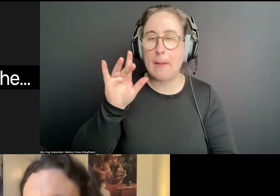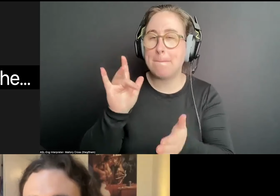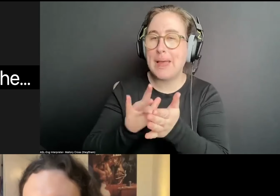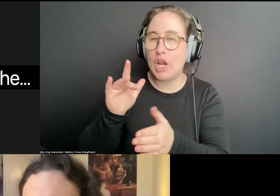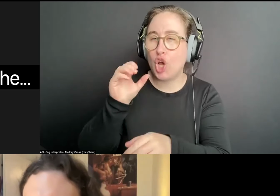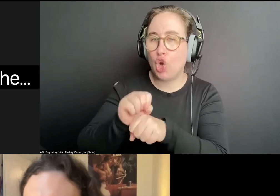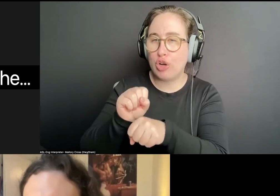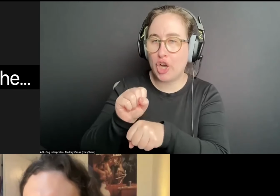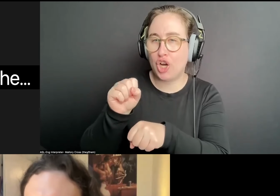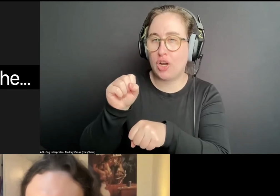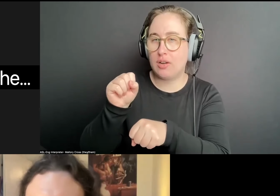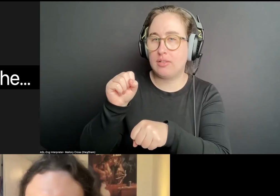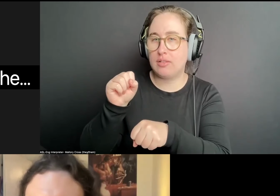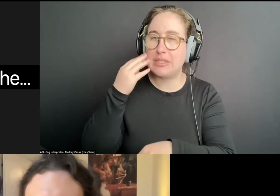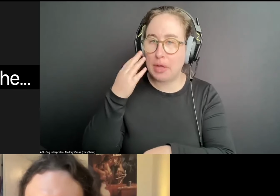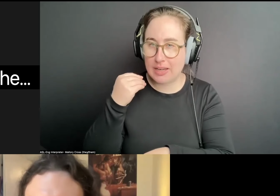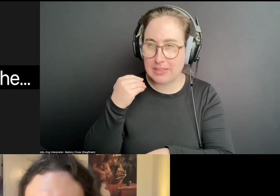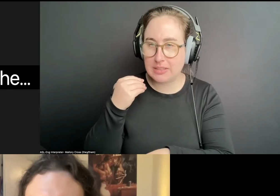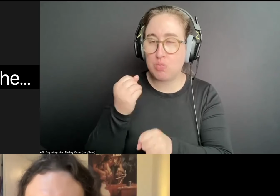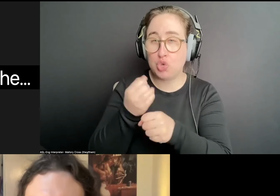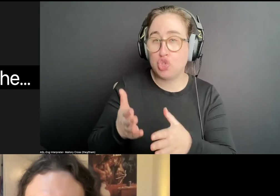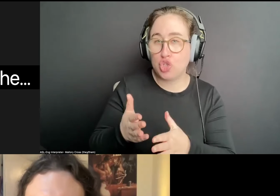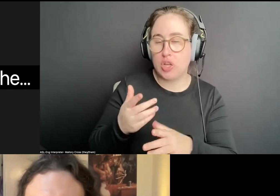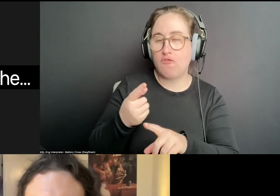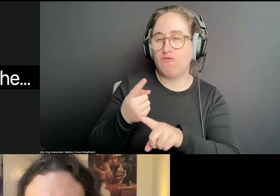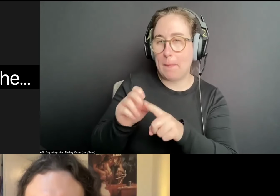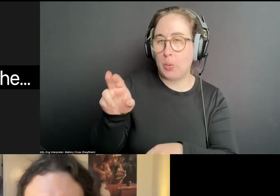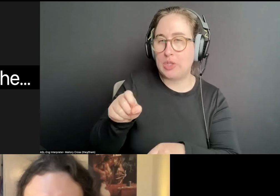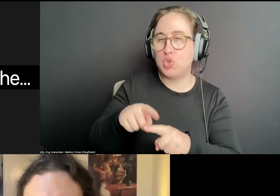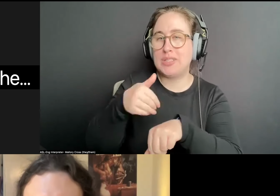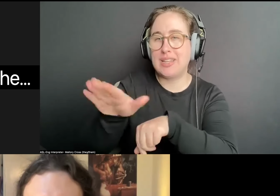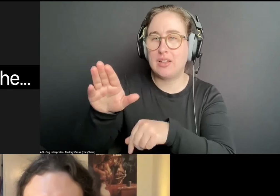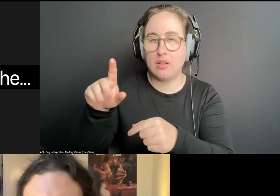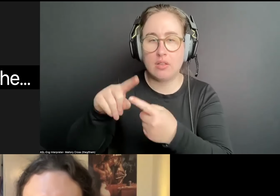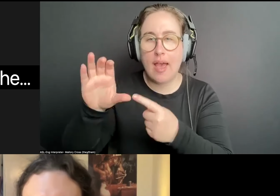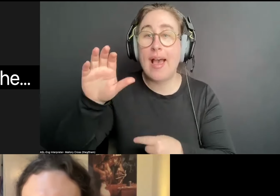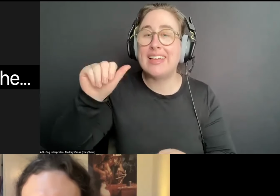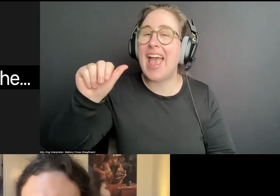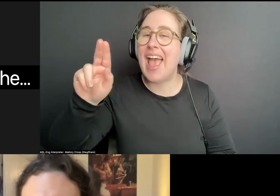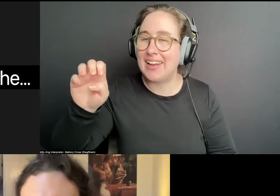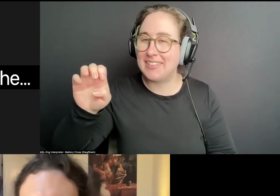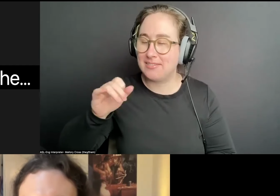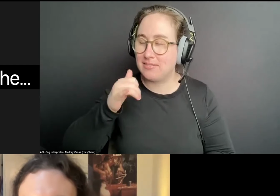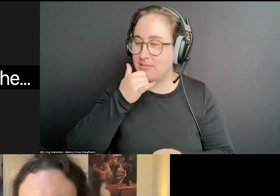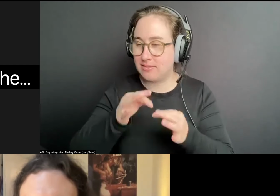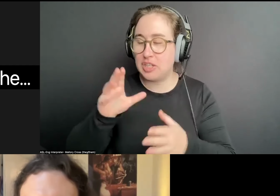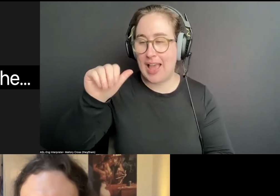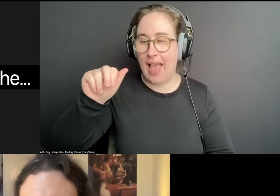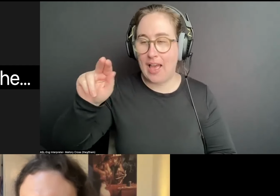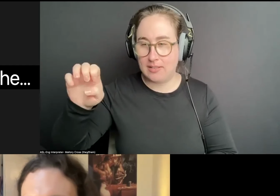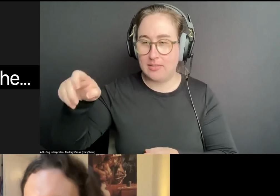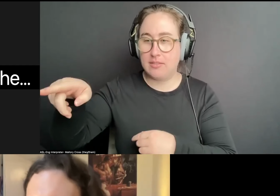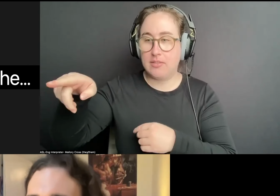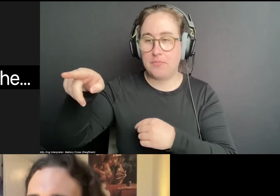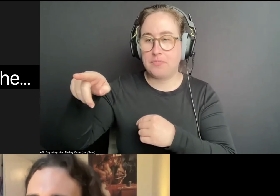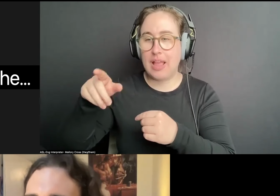experience producers from the United States to experience the Cannes Marché and the programming of the Producers